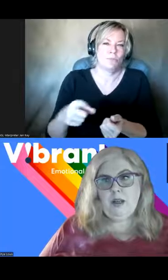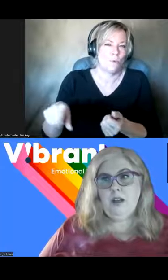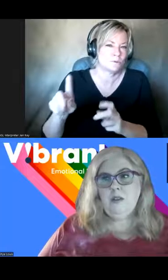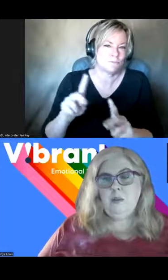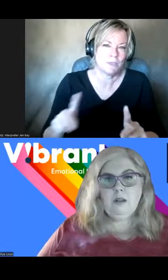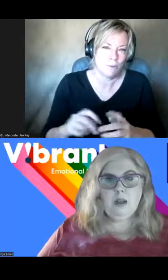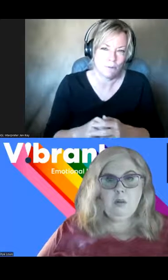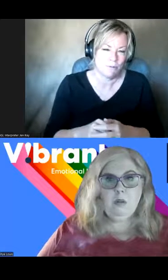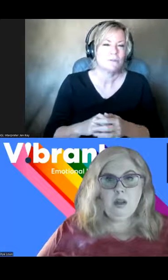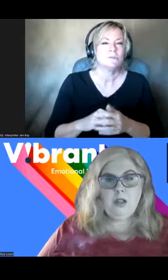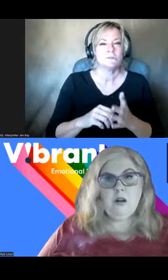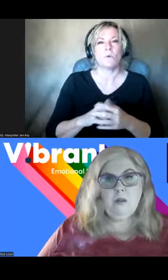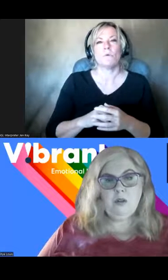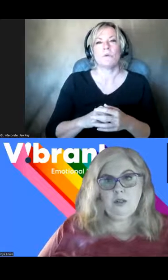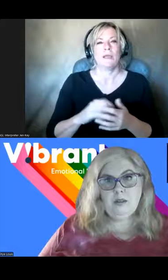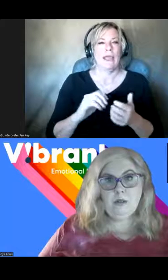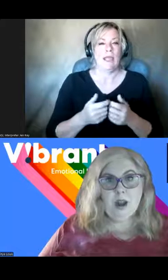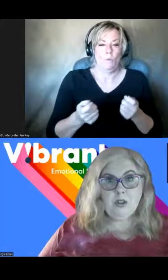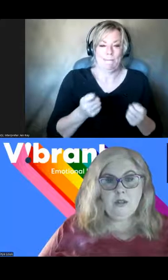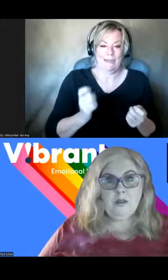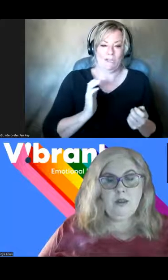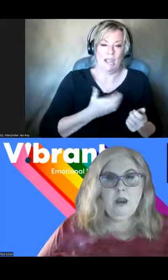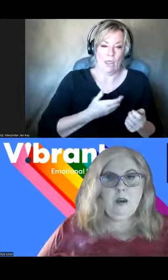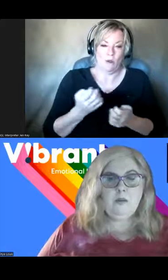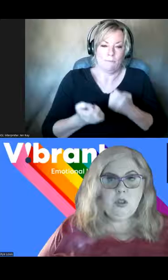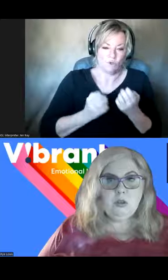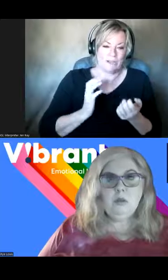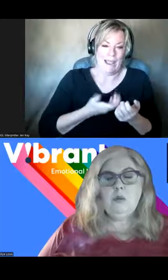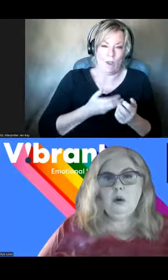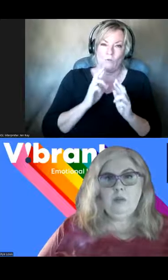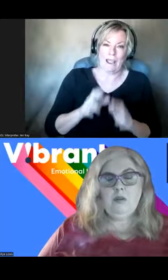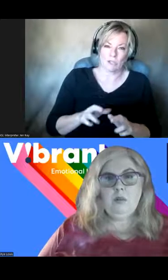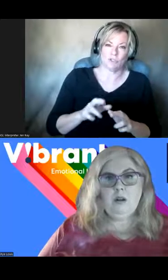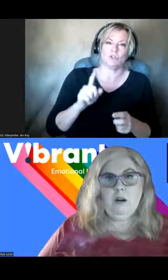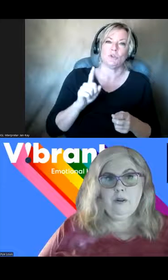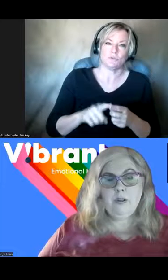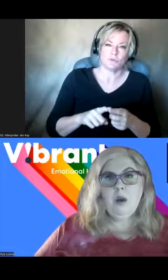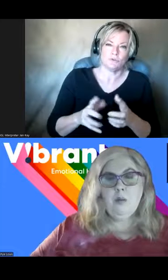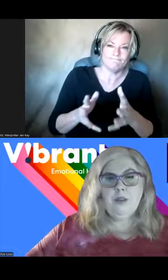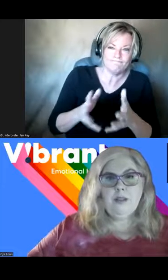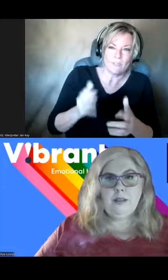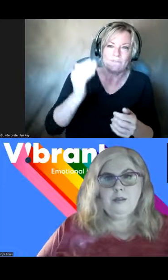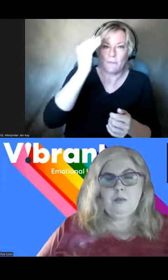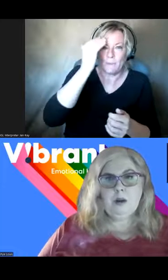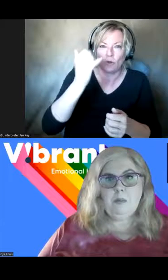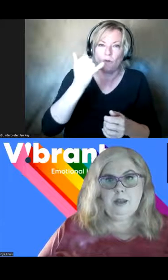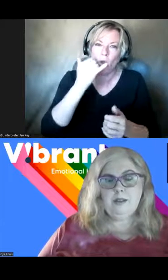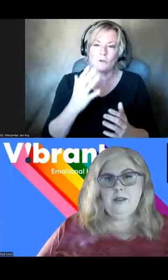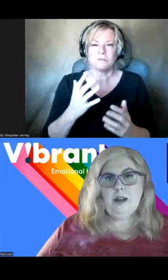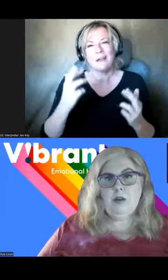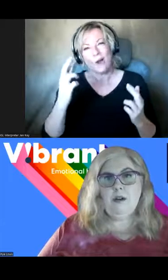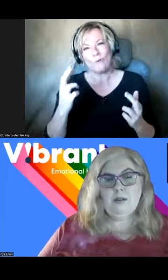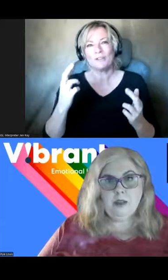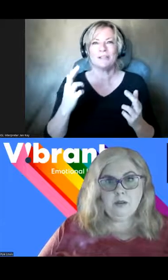way that we need. So we look at how we're managing our own emotions and reactions to working with familiar callers, hopefully to set us in a better